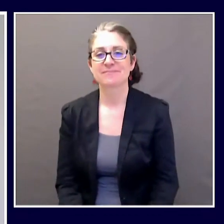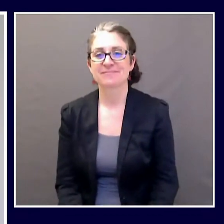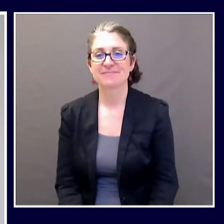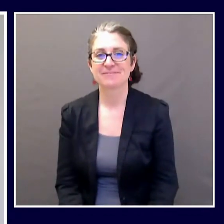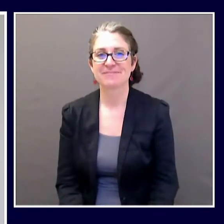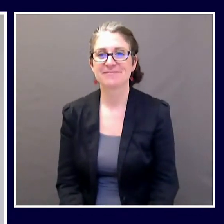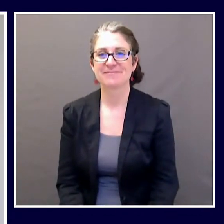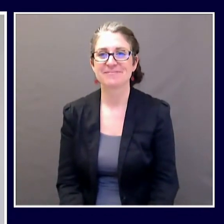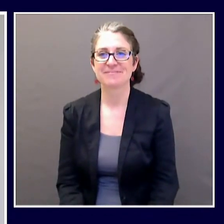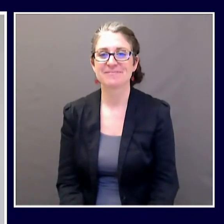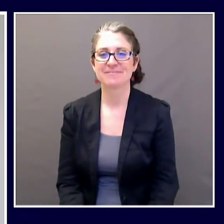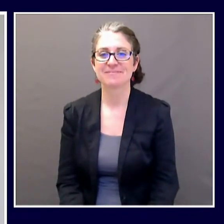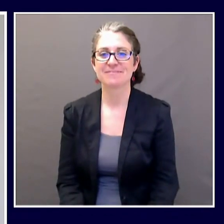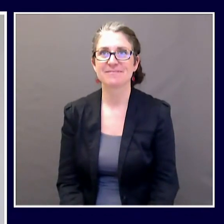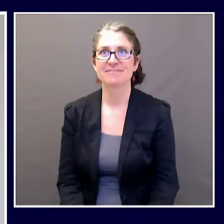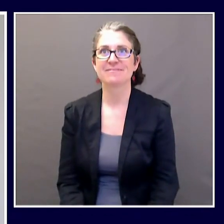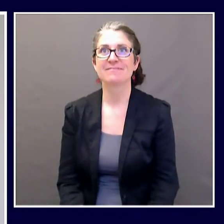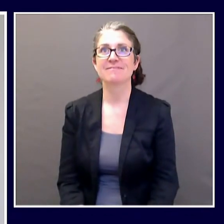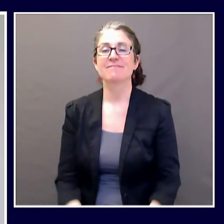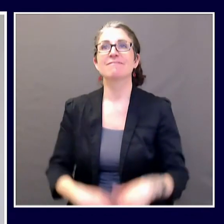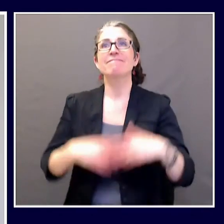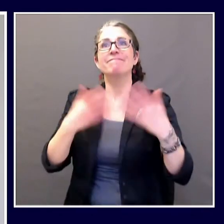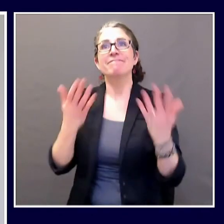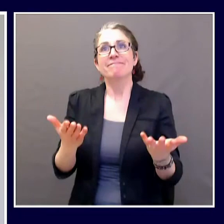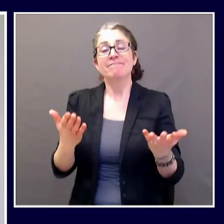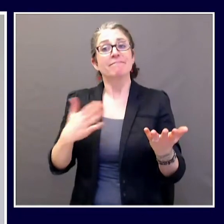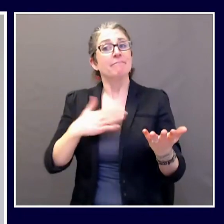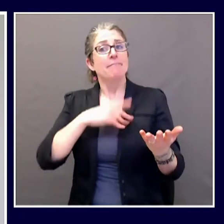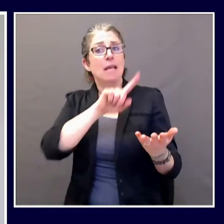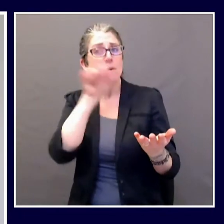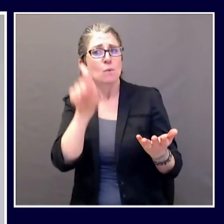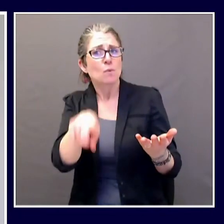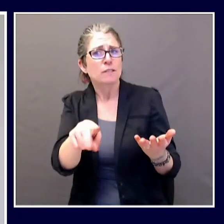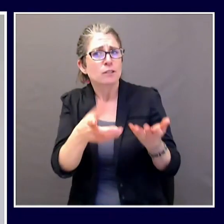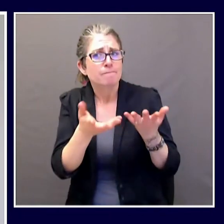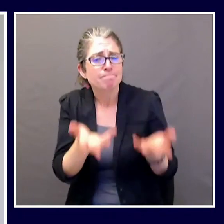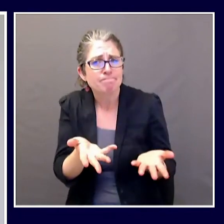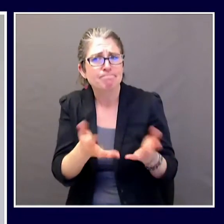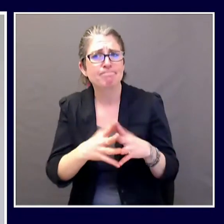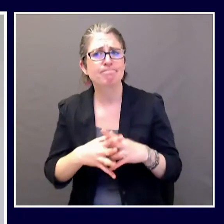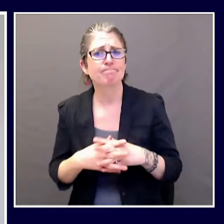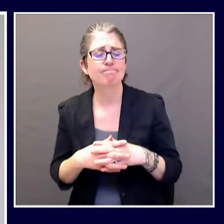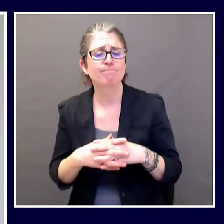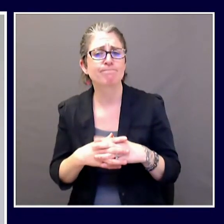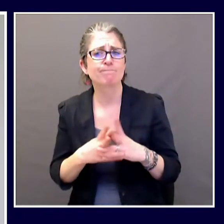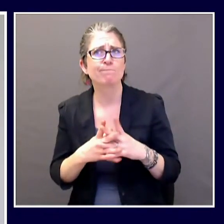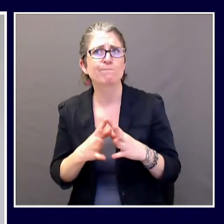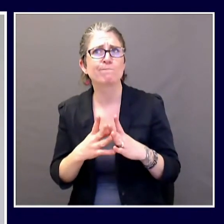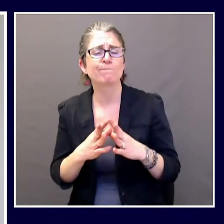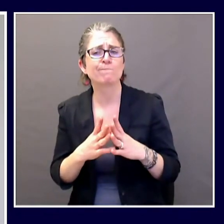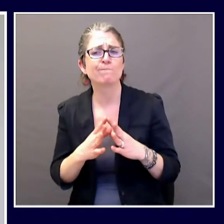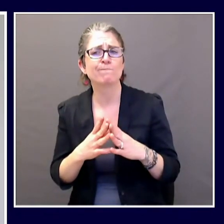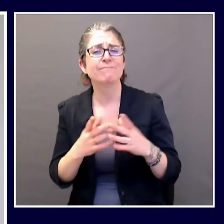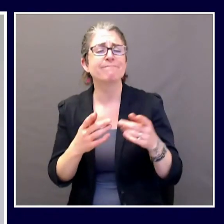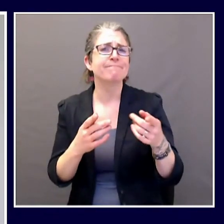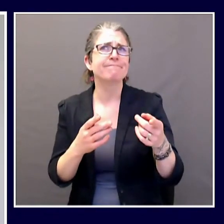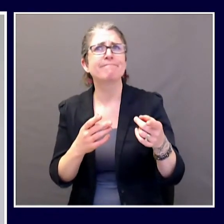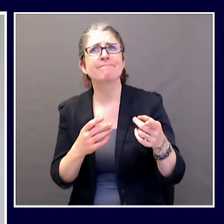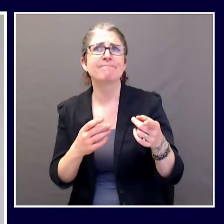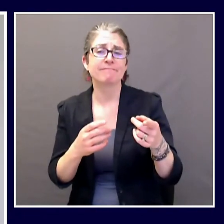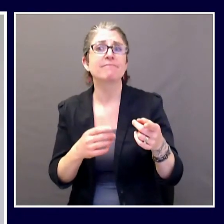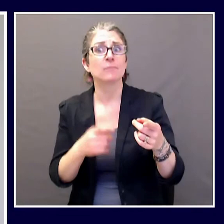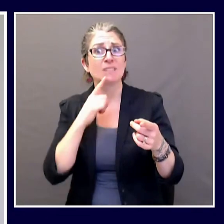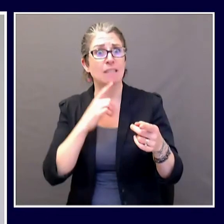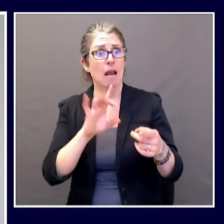So one thing I would love to know is, you mentioned that we're up to 1 in 8. Are